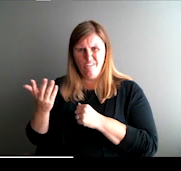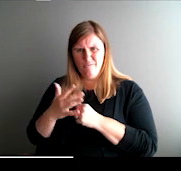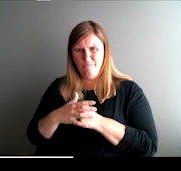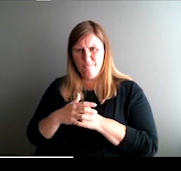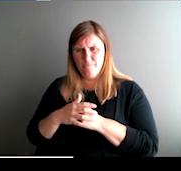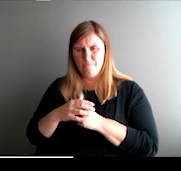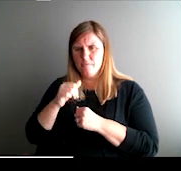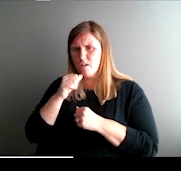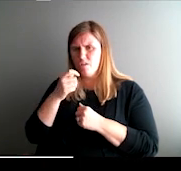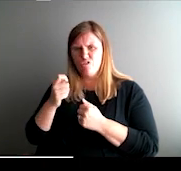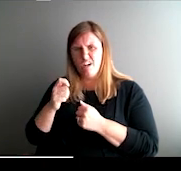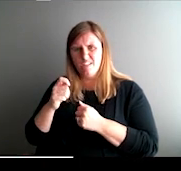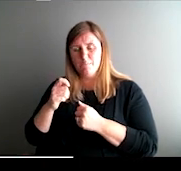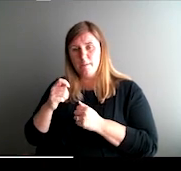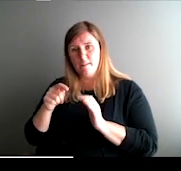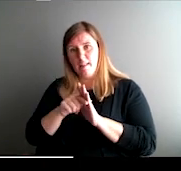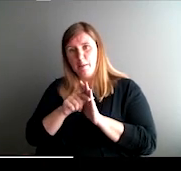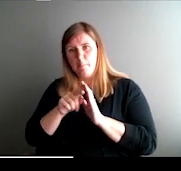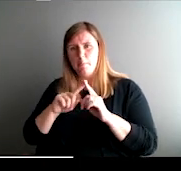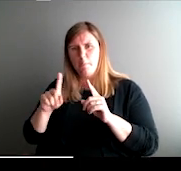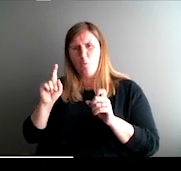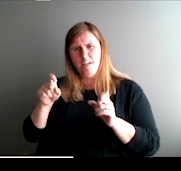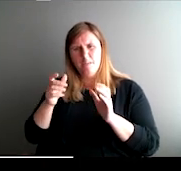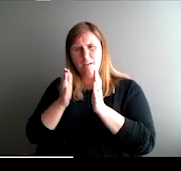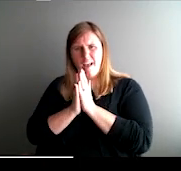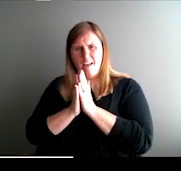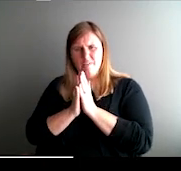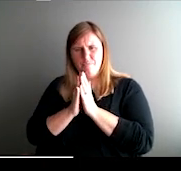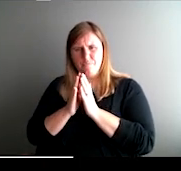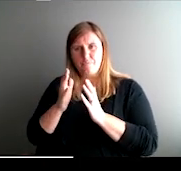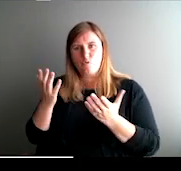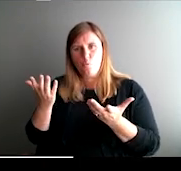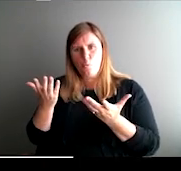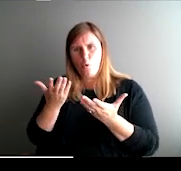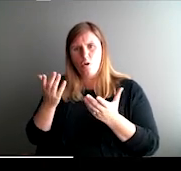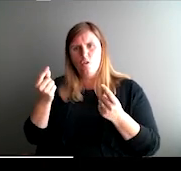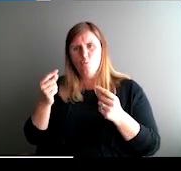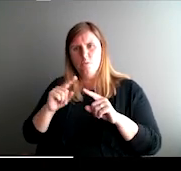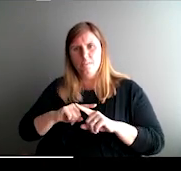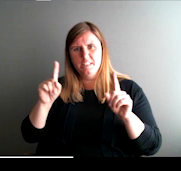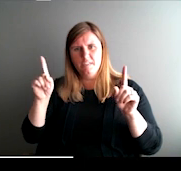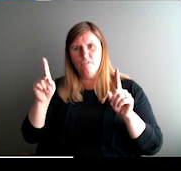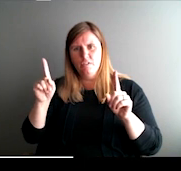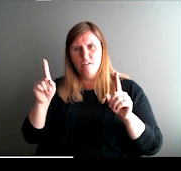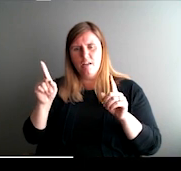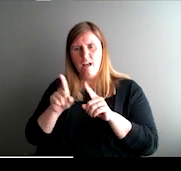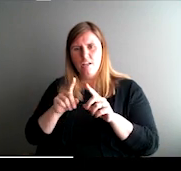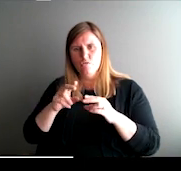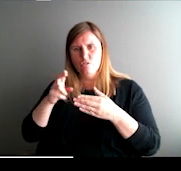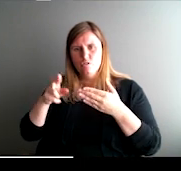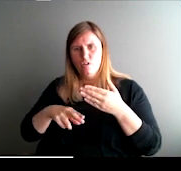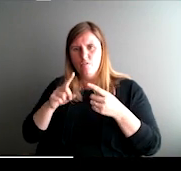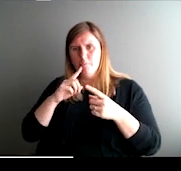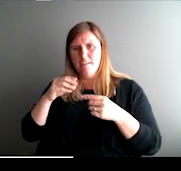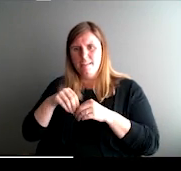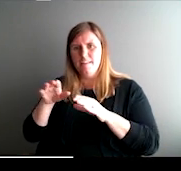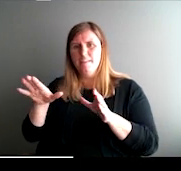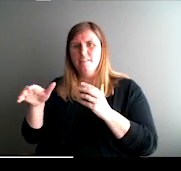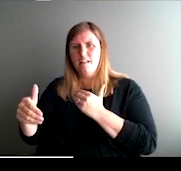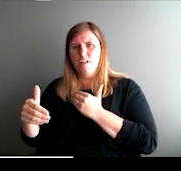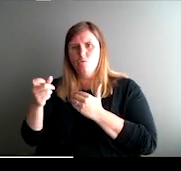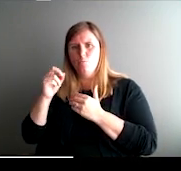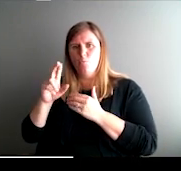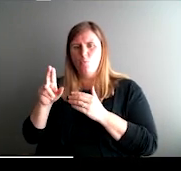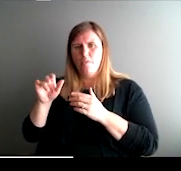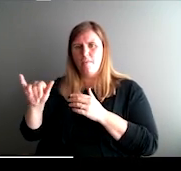trying to be glib. That's a question that we need to ask. What are they doing differently as a result of being in this classroom or in